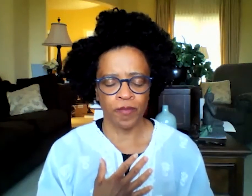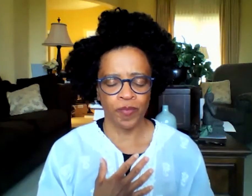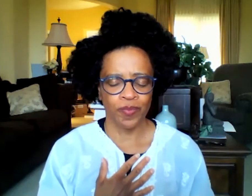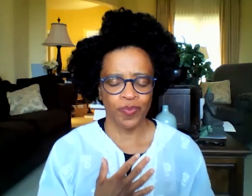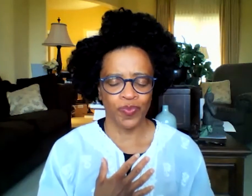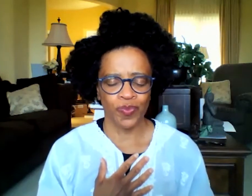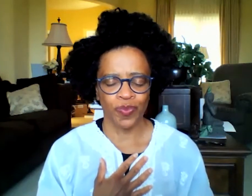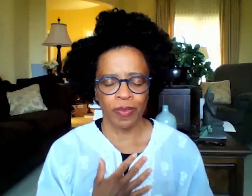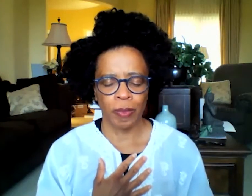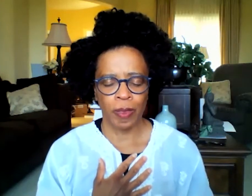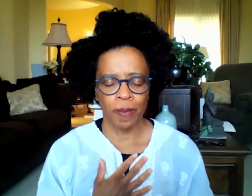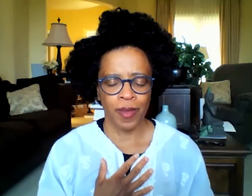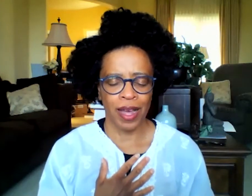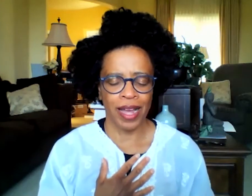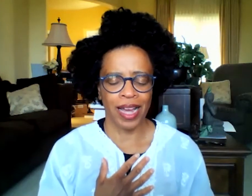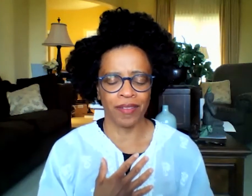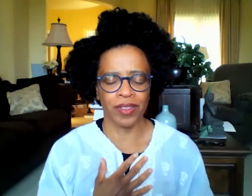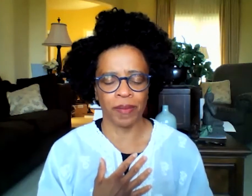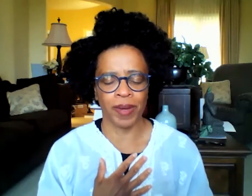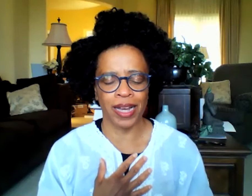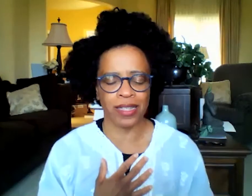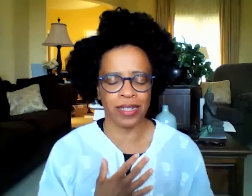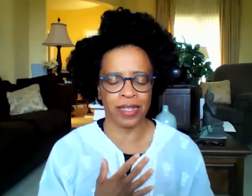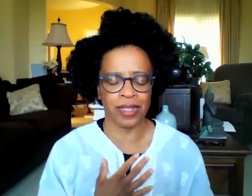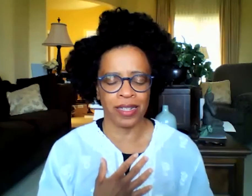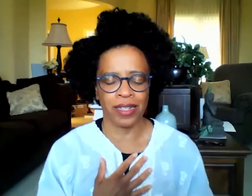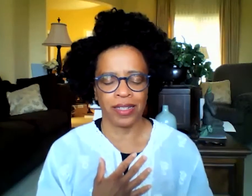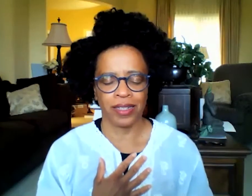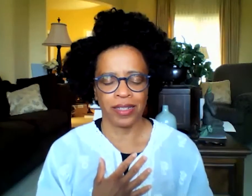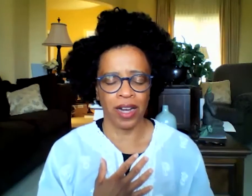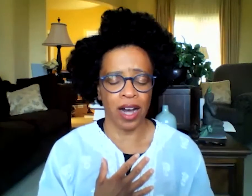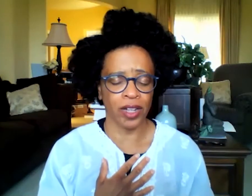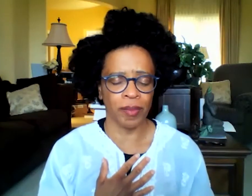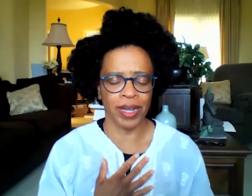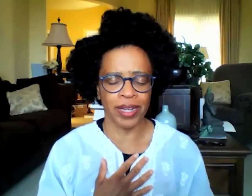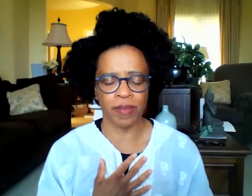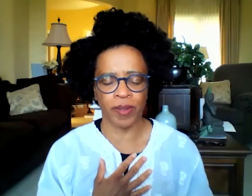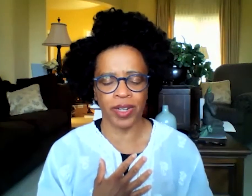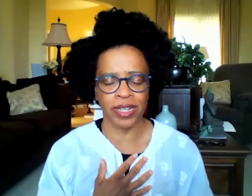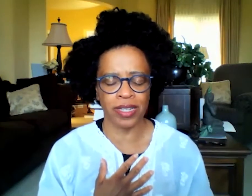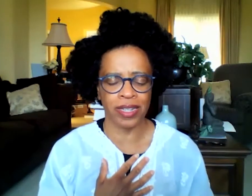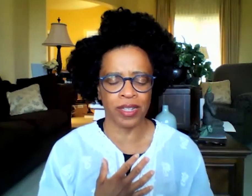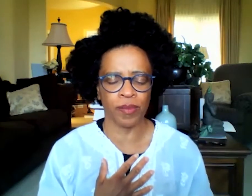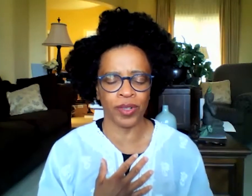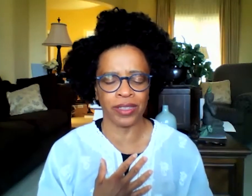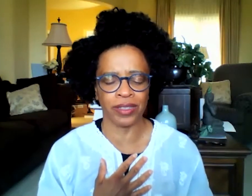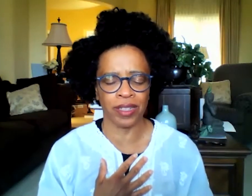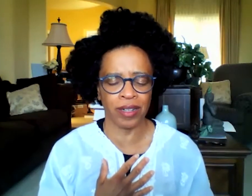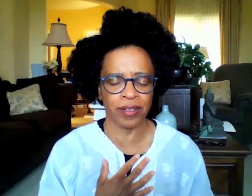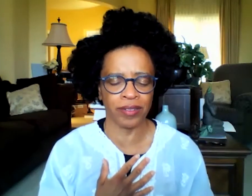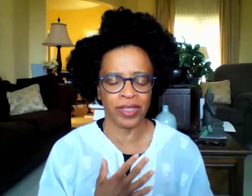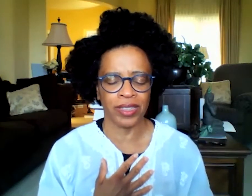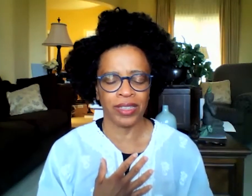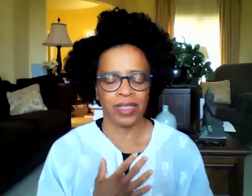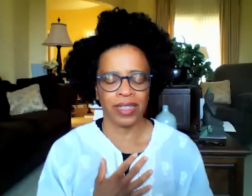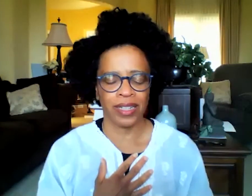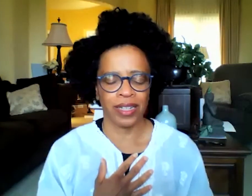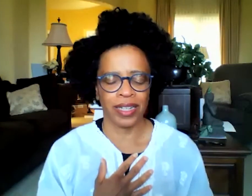that I have the capacity to honor my experience and to bring